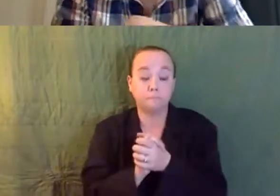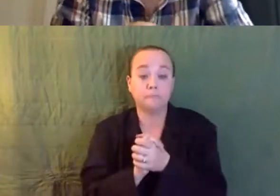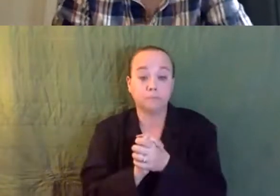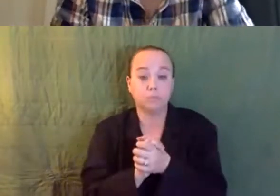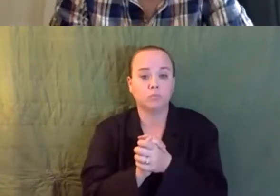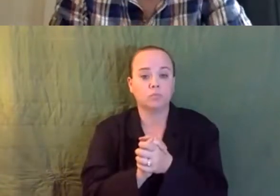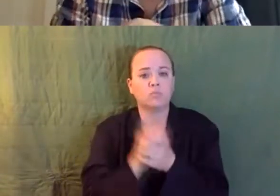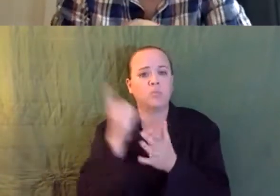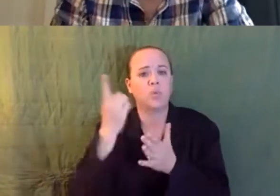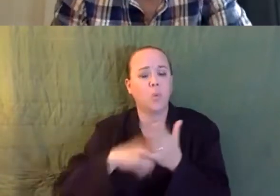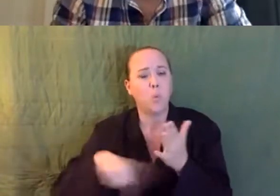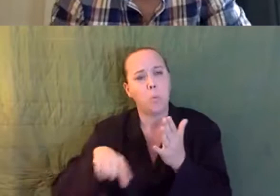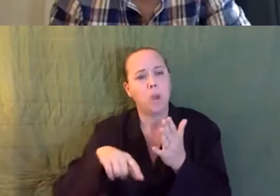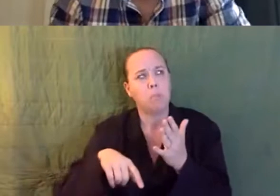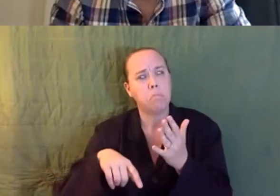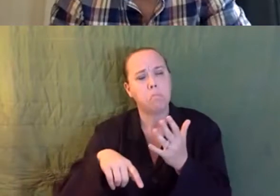So what can we do